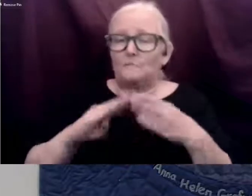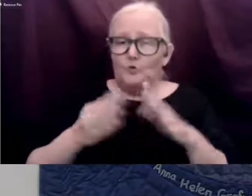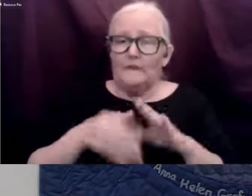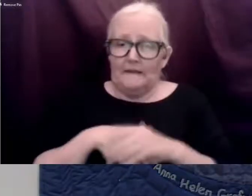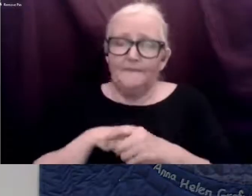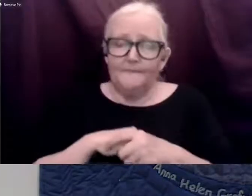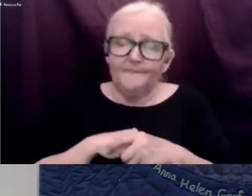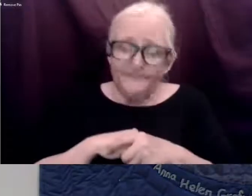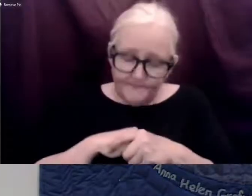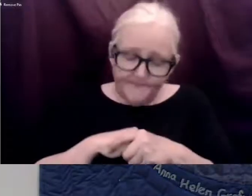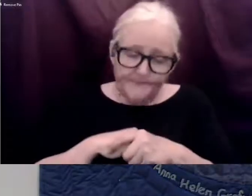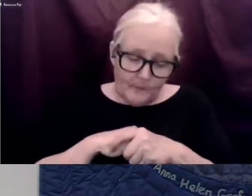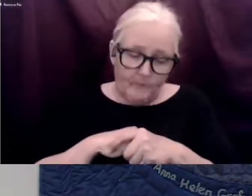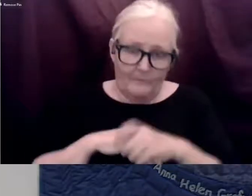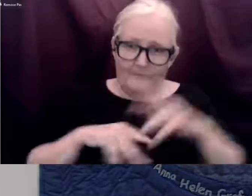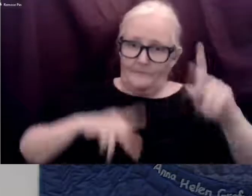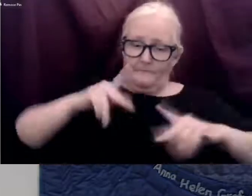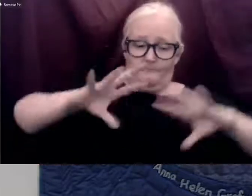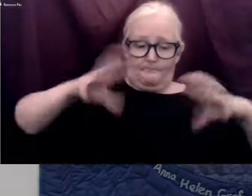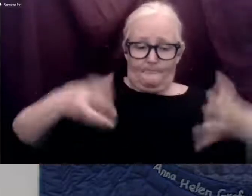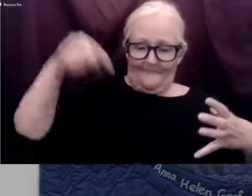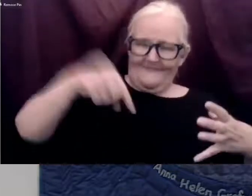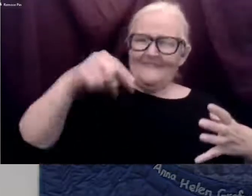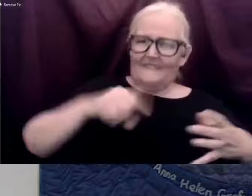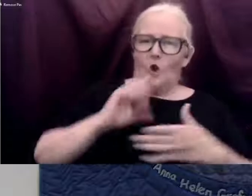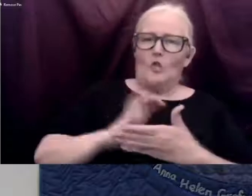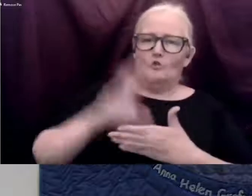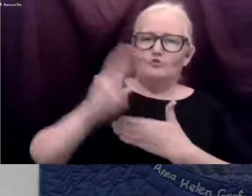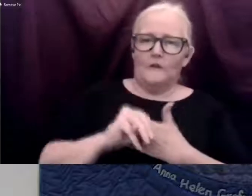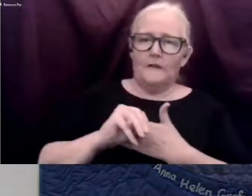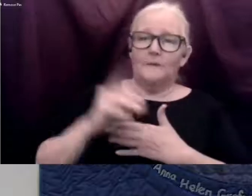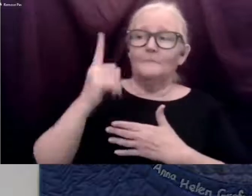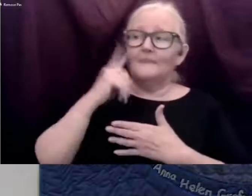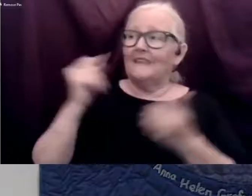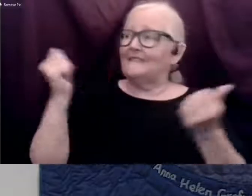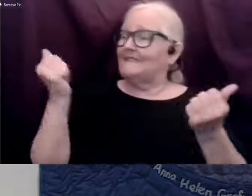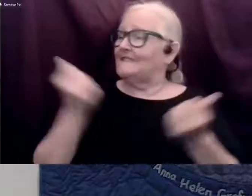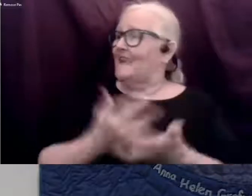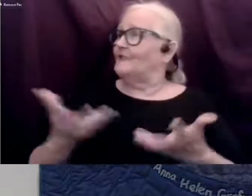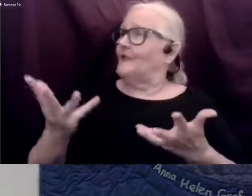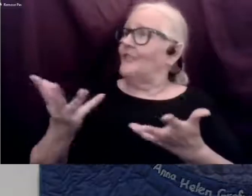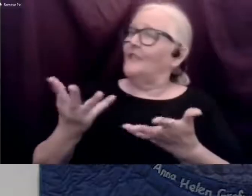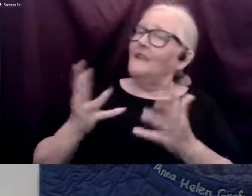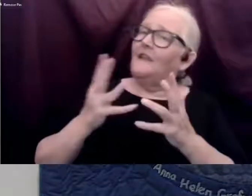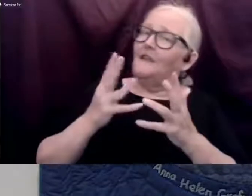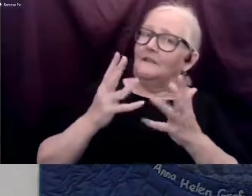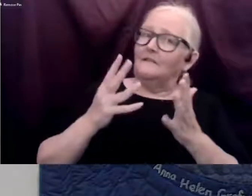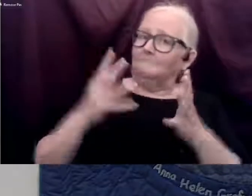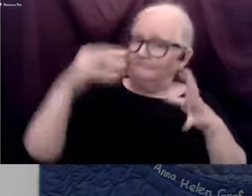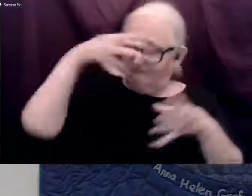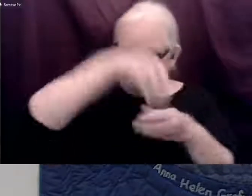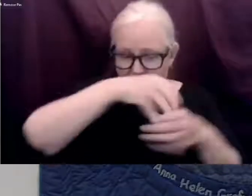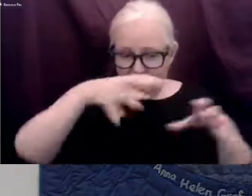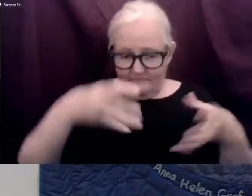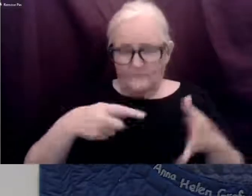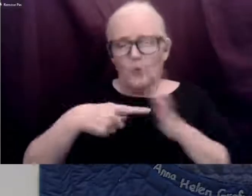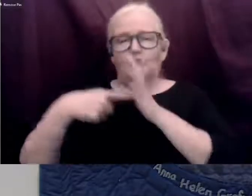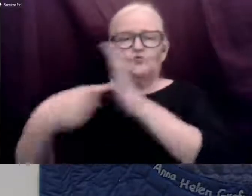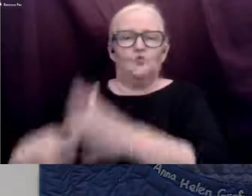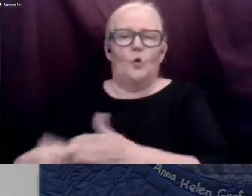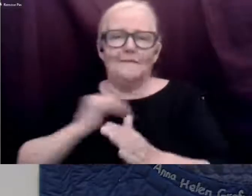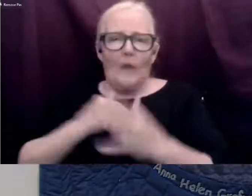curriculum because everything about our congregation communicates what we value and believe. Some of our curriculum